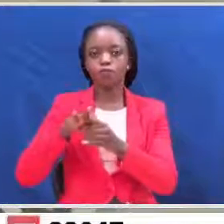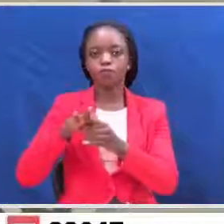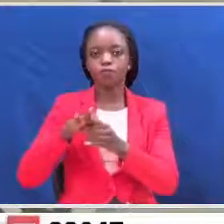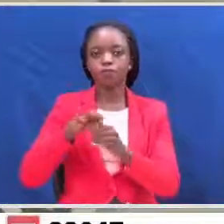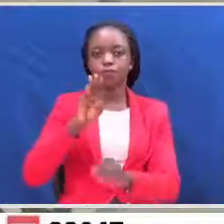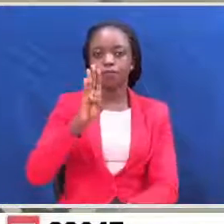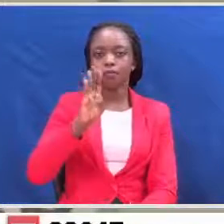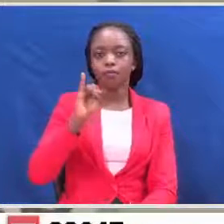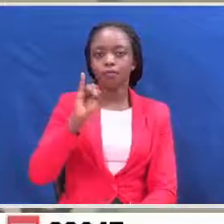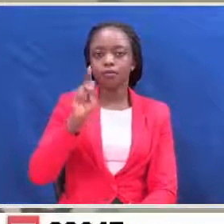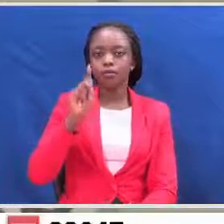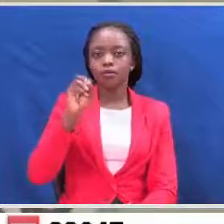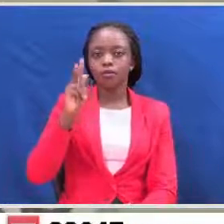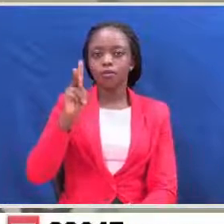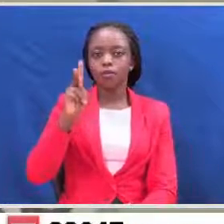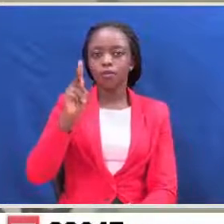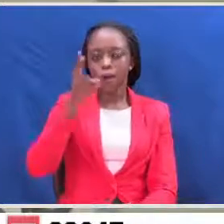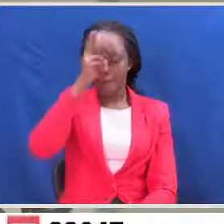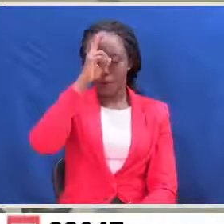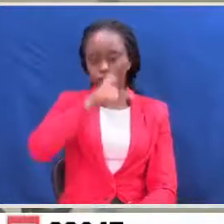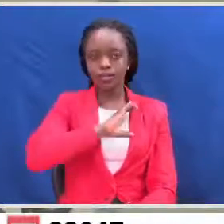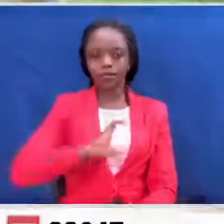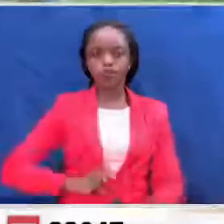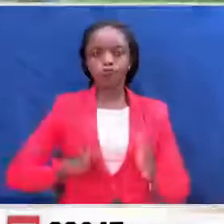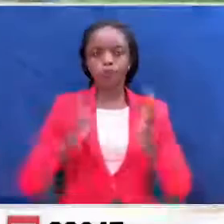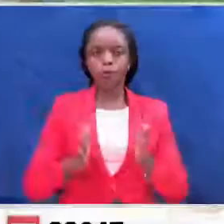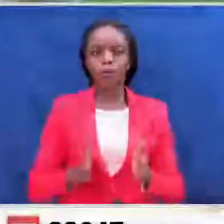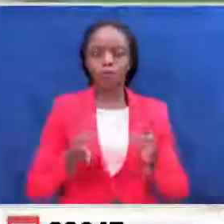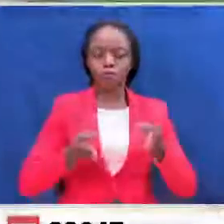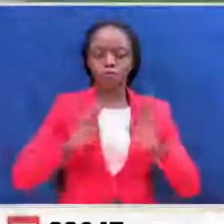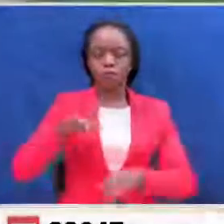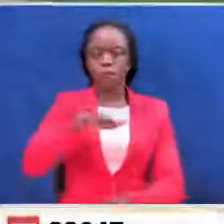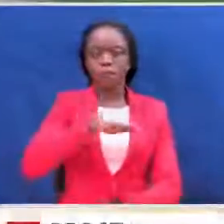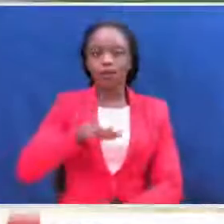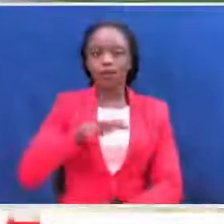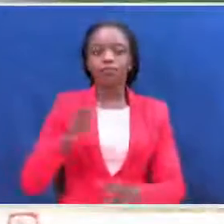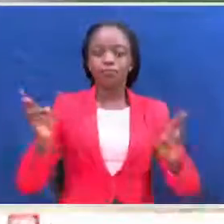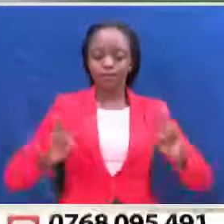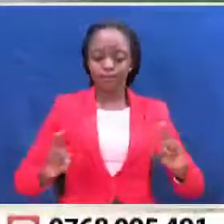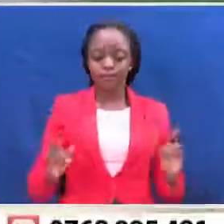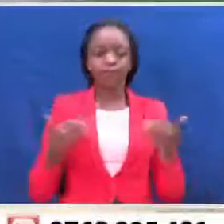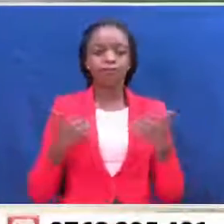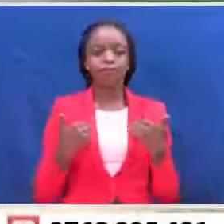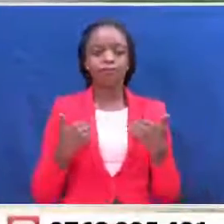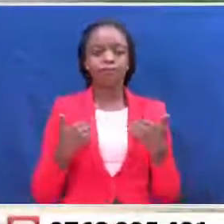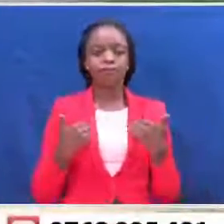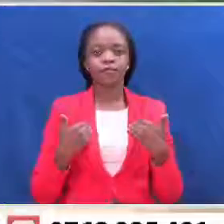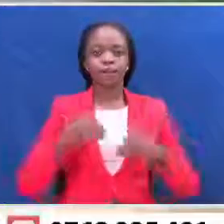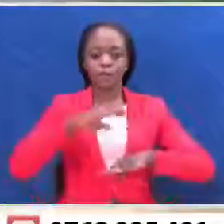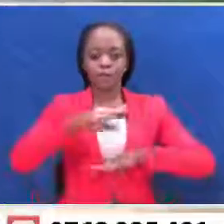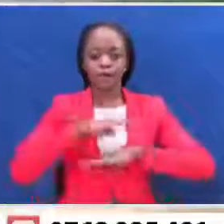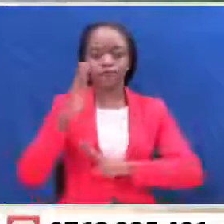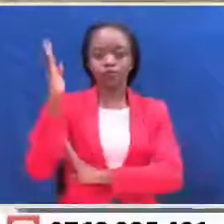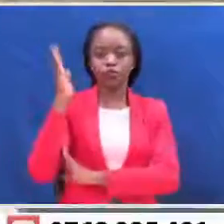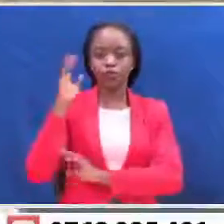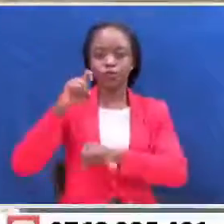Bitok, Msambweni sub-county police commander, police officers in the area have been put in place to ensure that there is enough security during